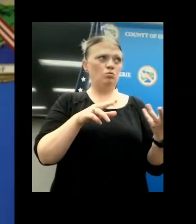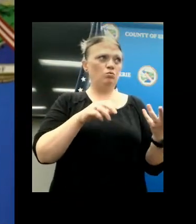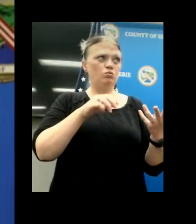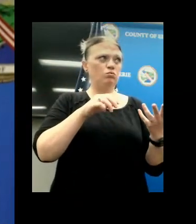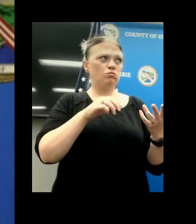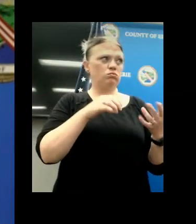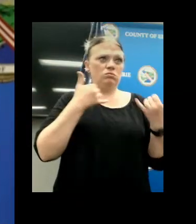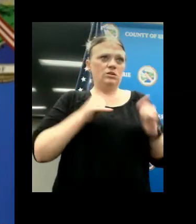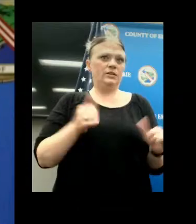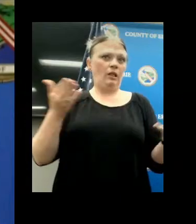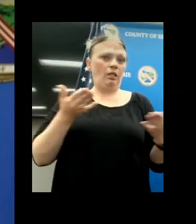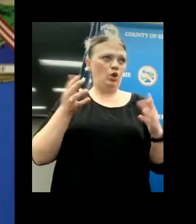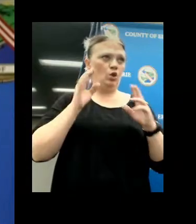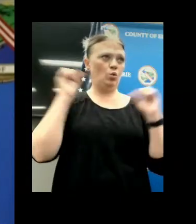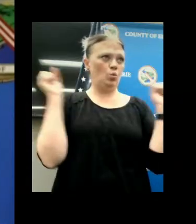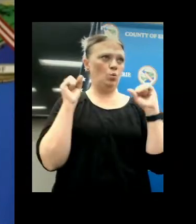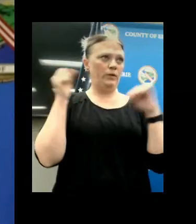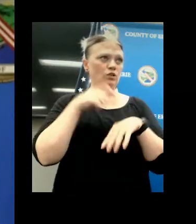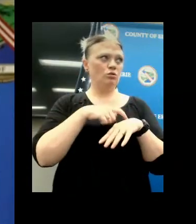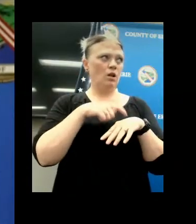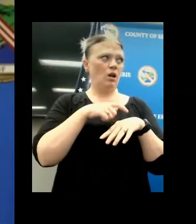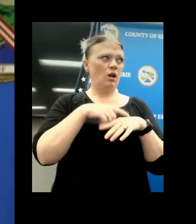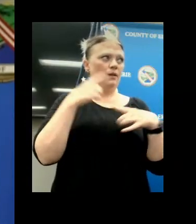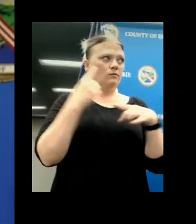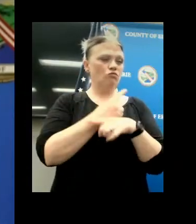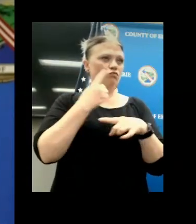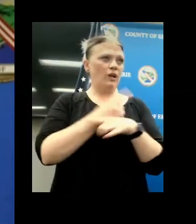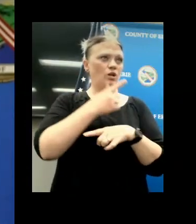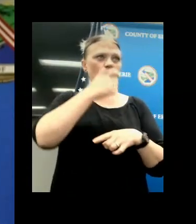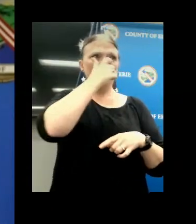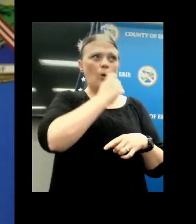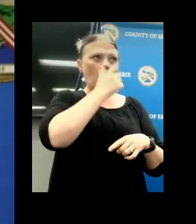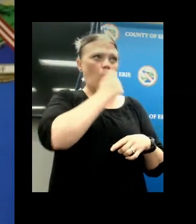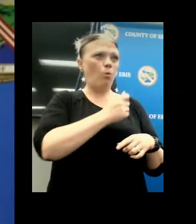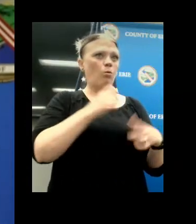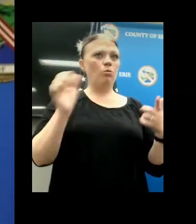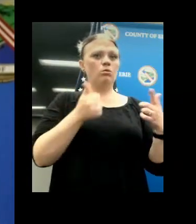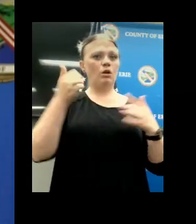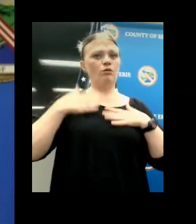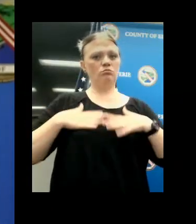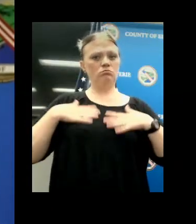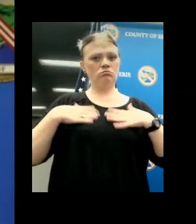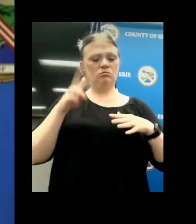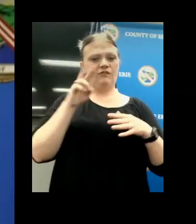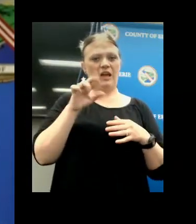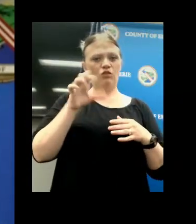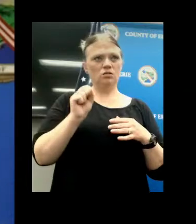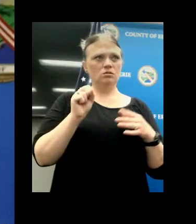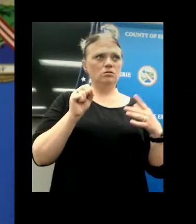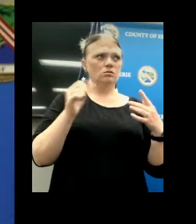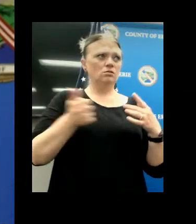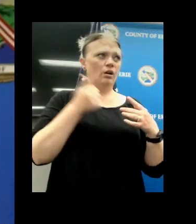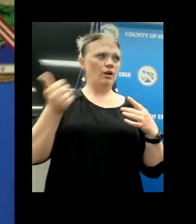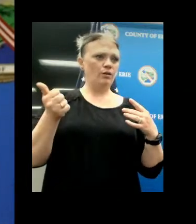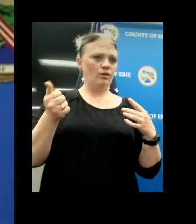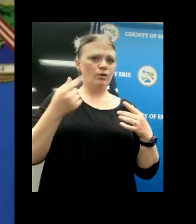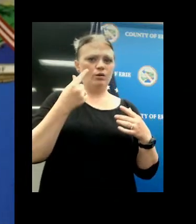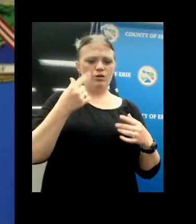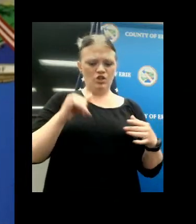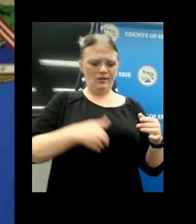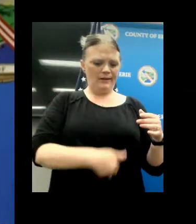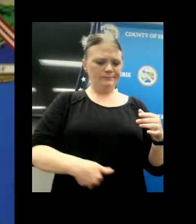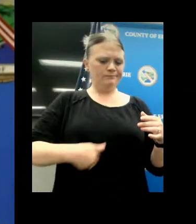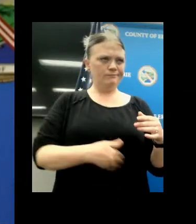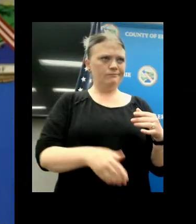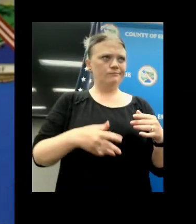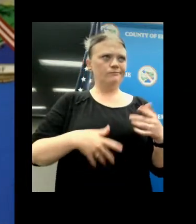going away this winter, and the regular cold, other respiratory viruses, other GI